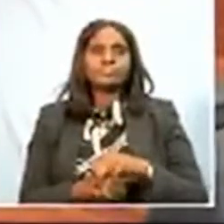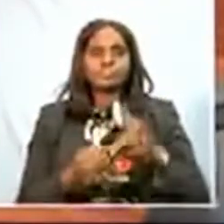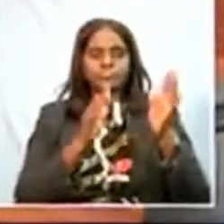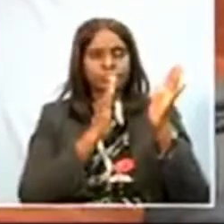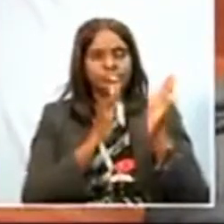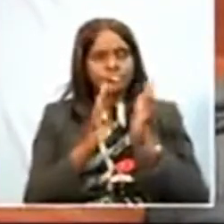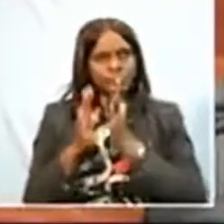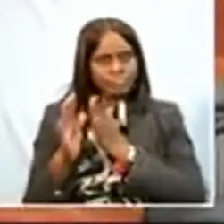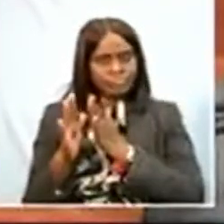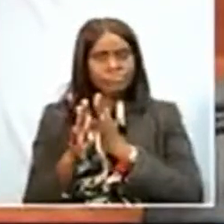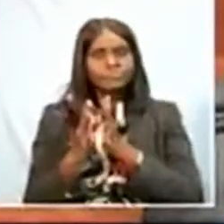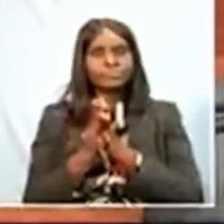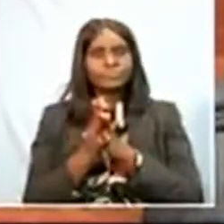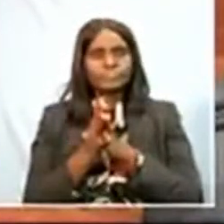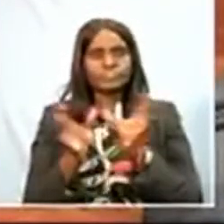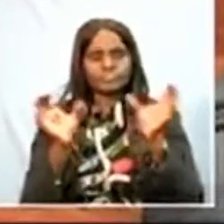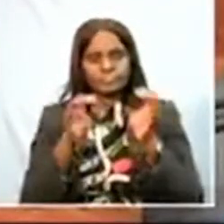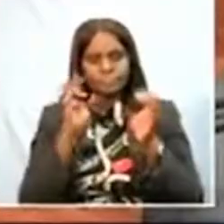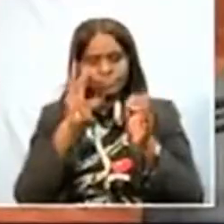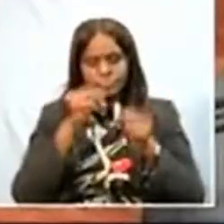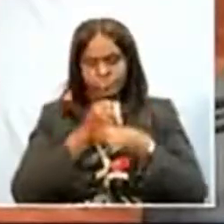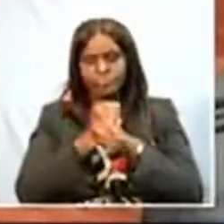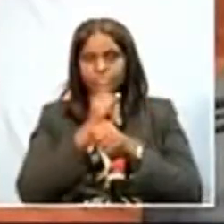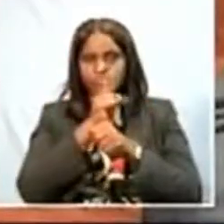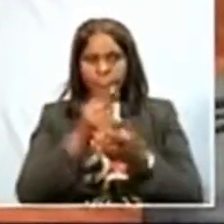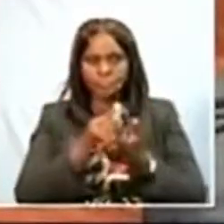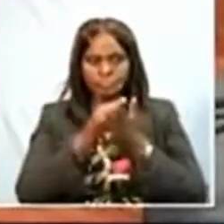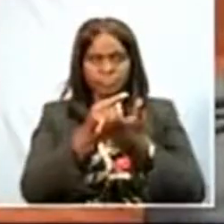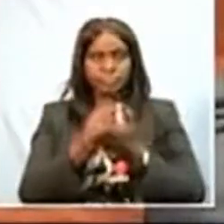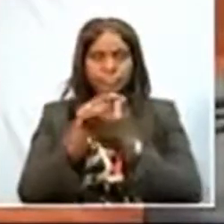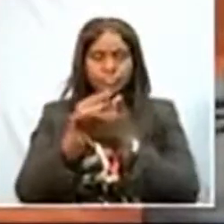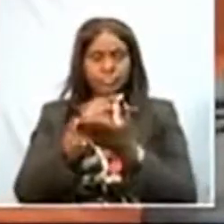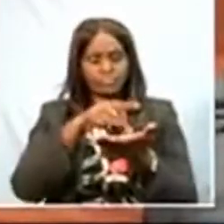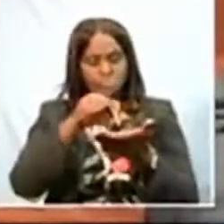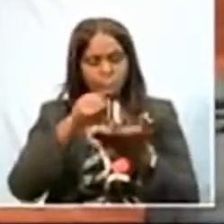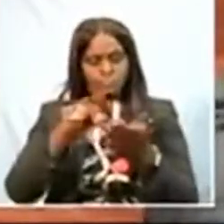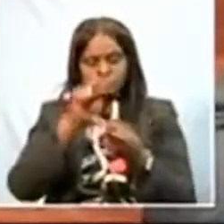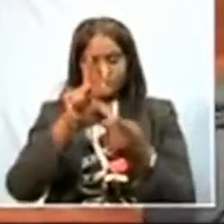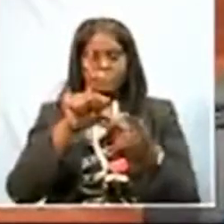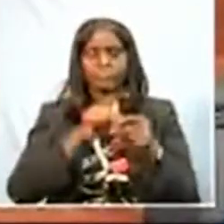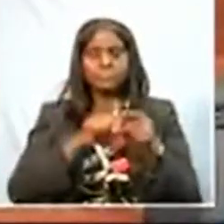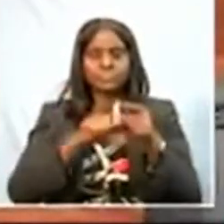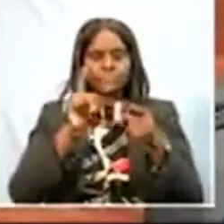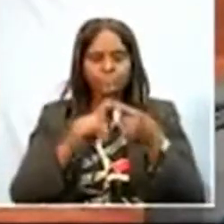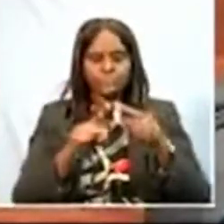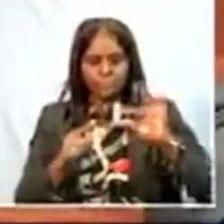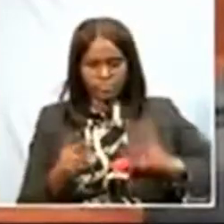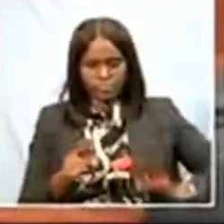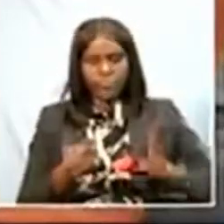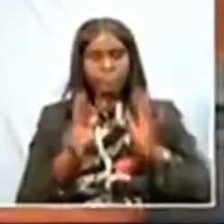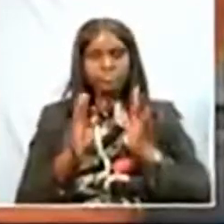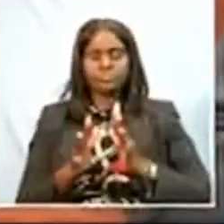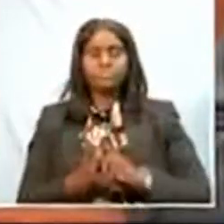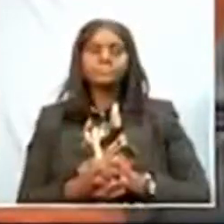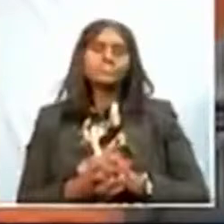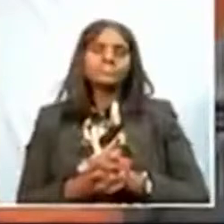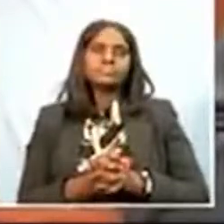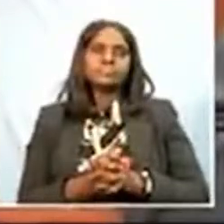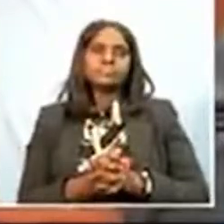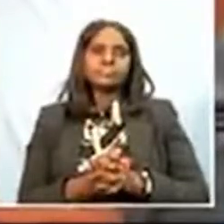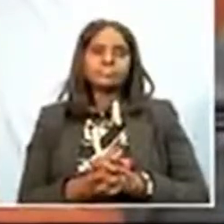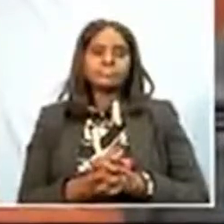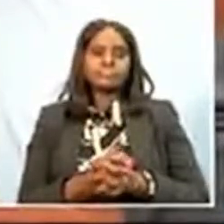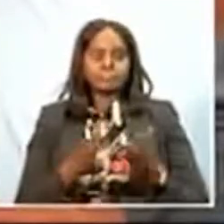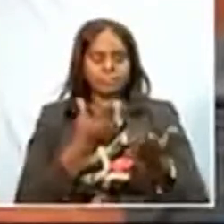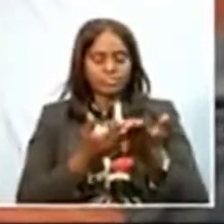Remedial measures. The Council will ensure that grants are paid on time to the beneficiaries.